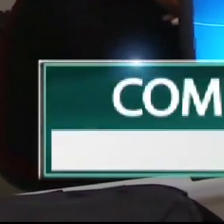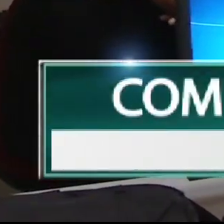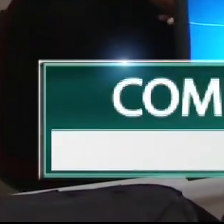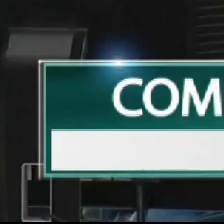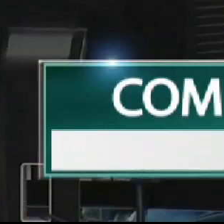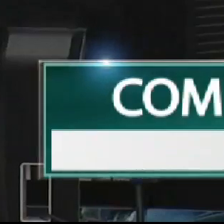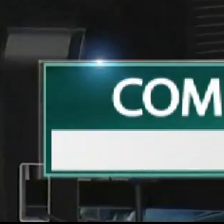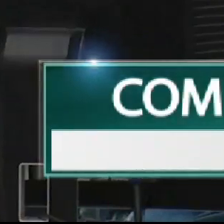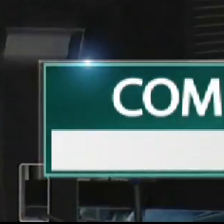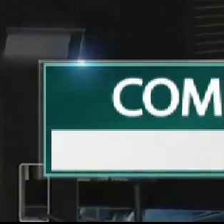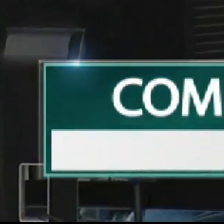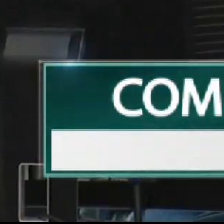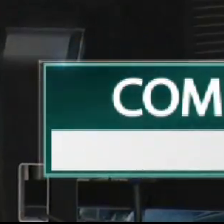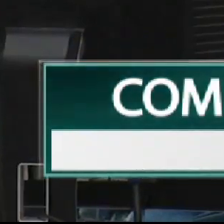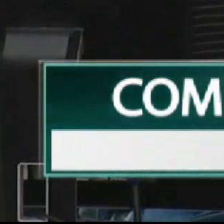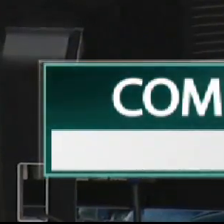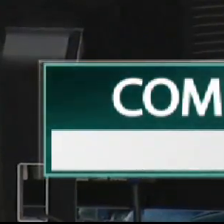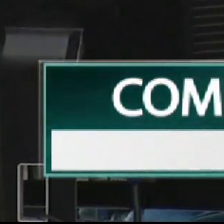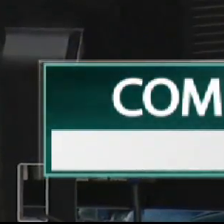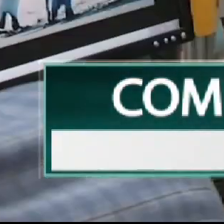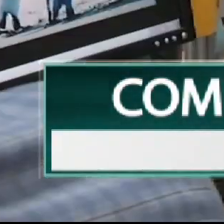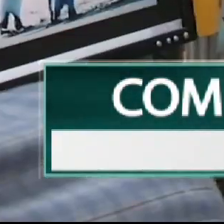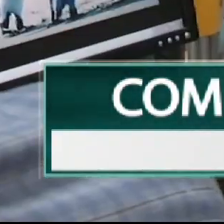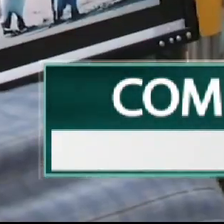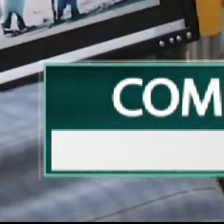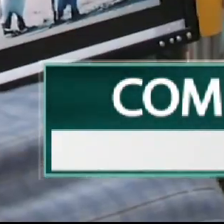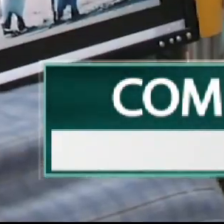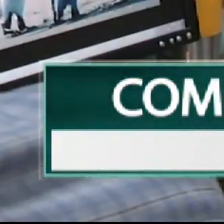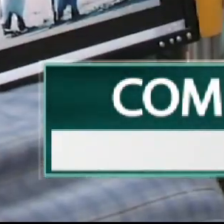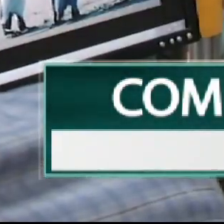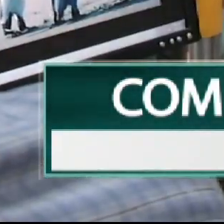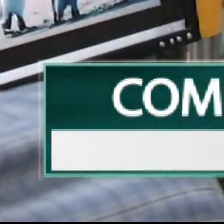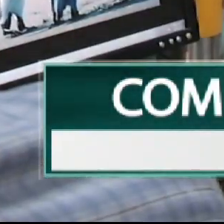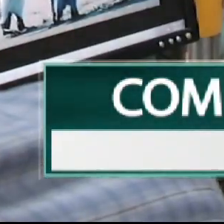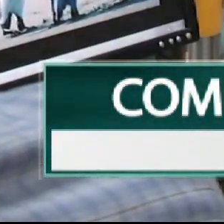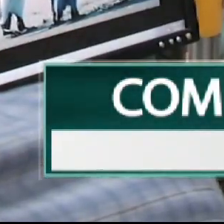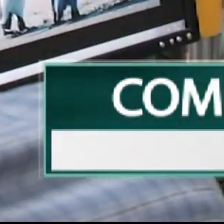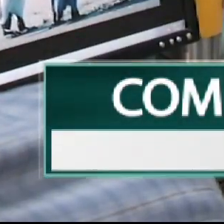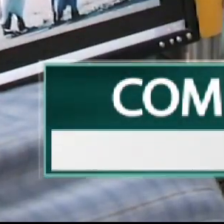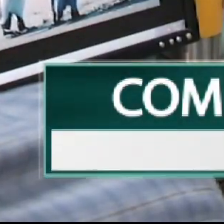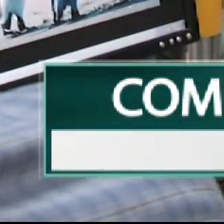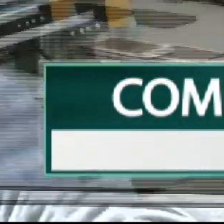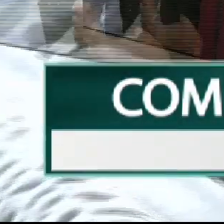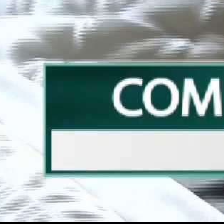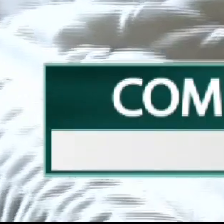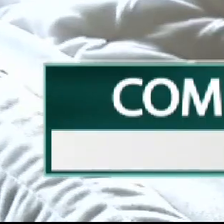Stakeholders sharpening their skills in hope of minimizing the effects of climate change.